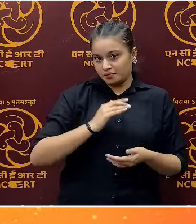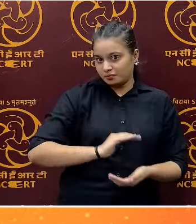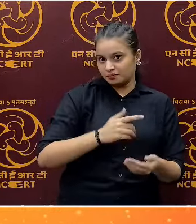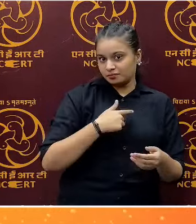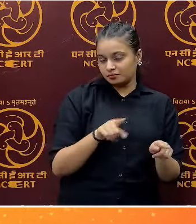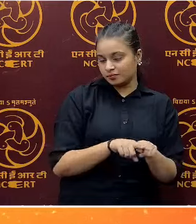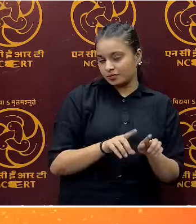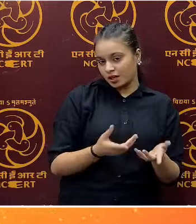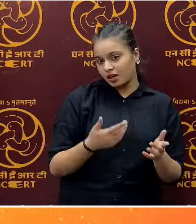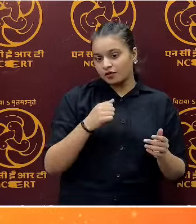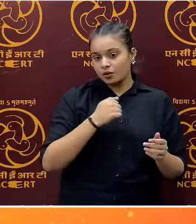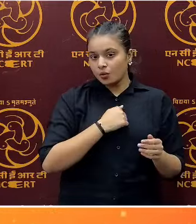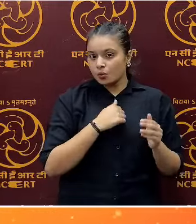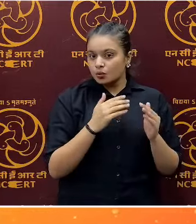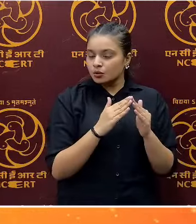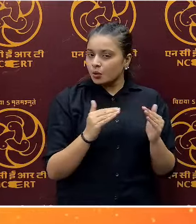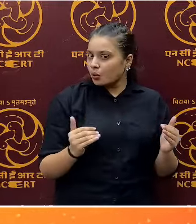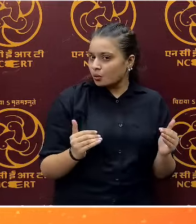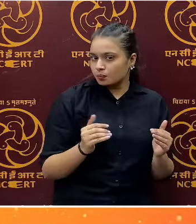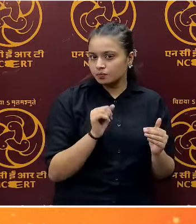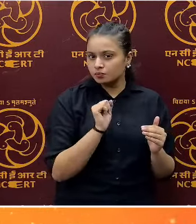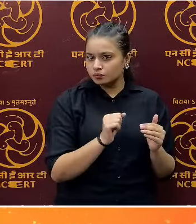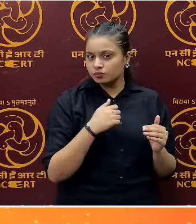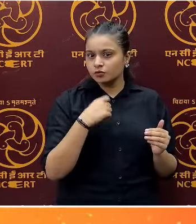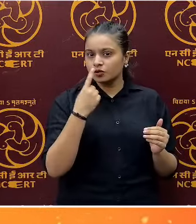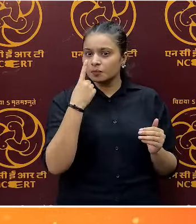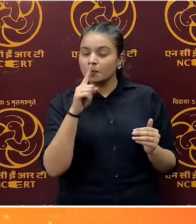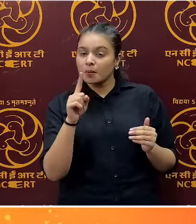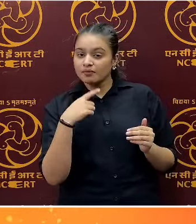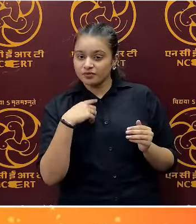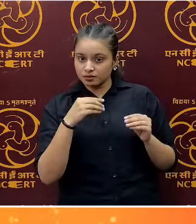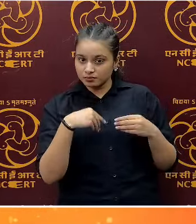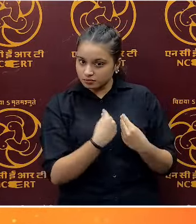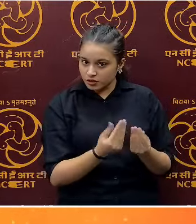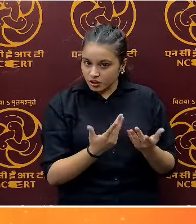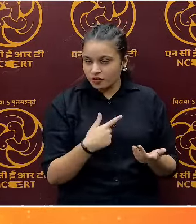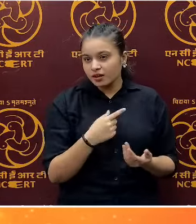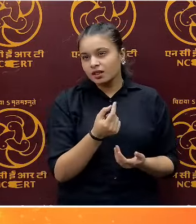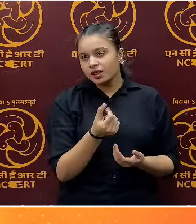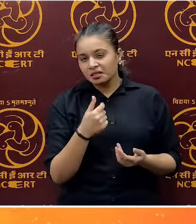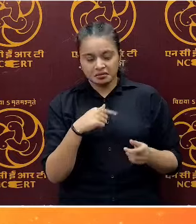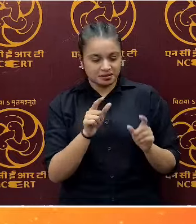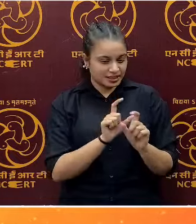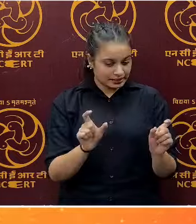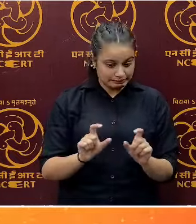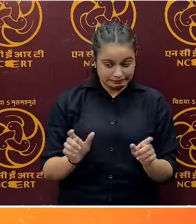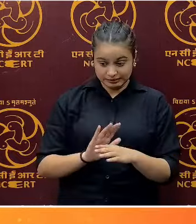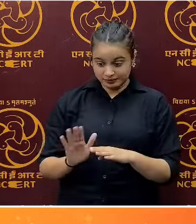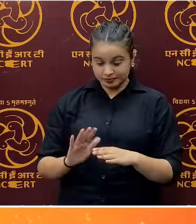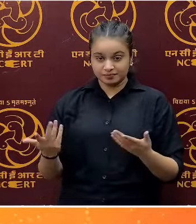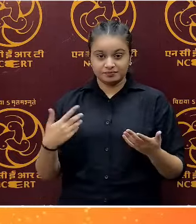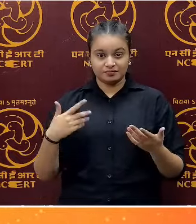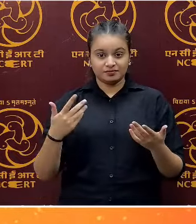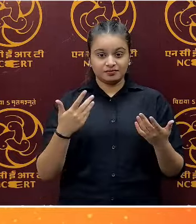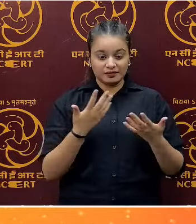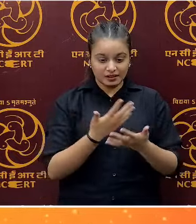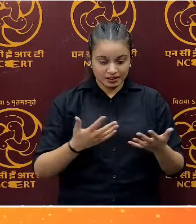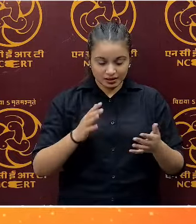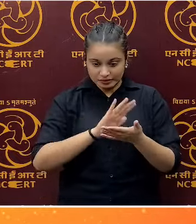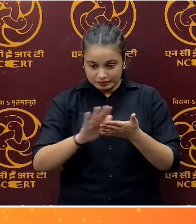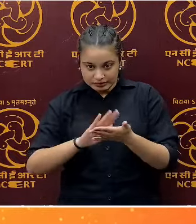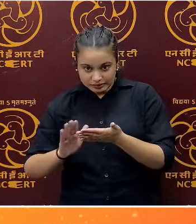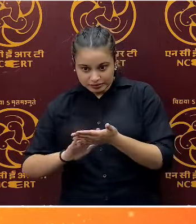of household chores your mother used to give you? Oh yes, little bit of cleaning, dusting, or getting